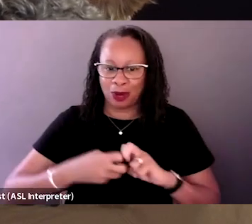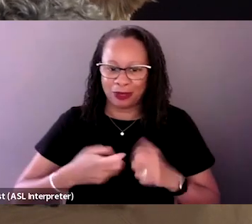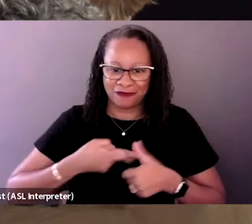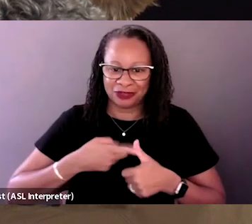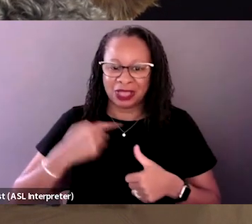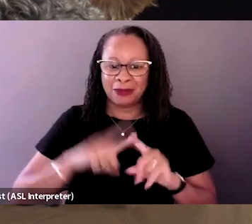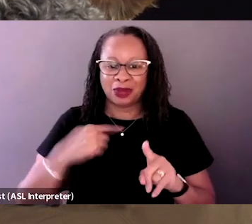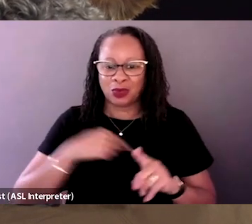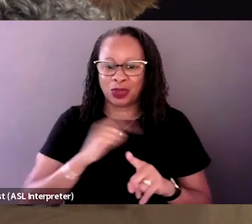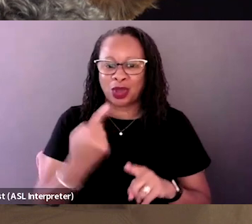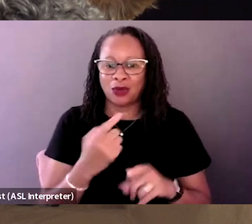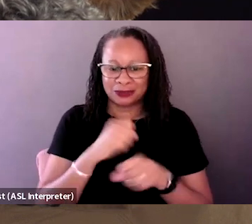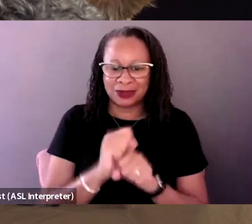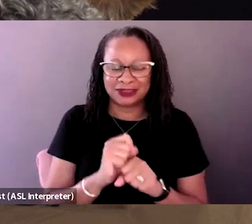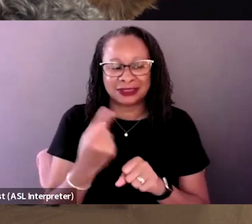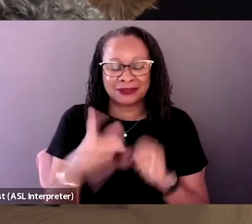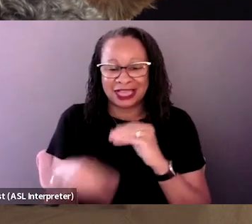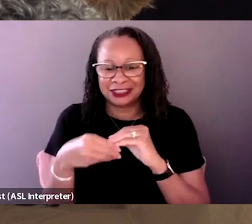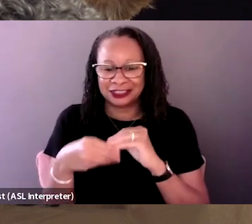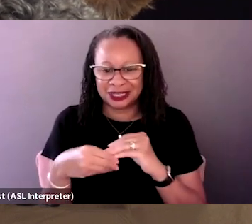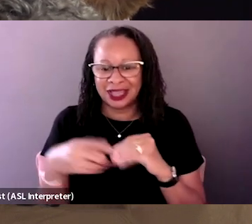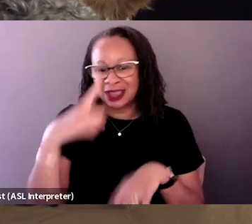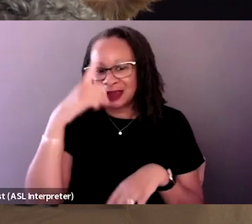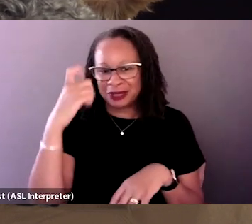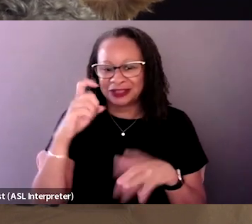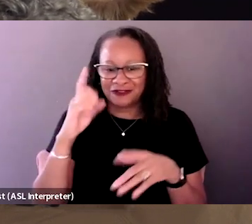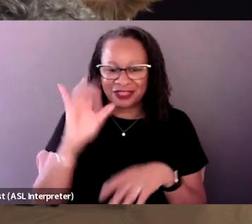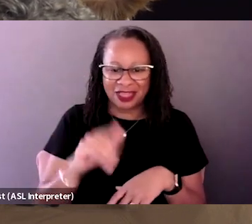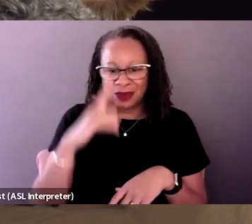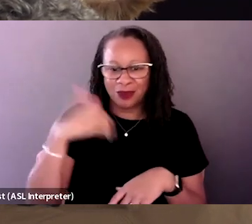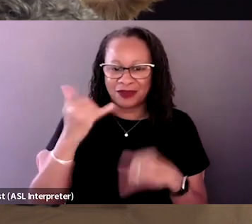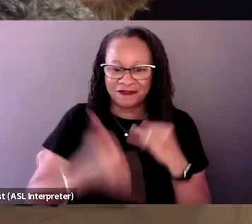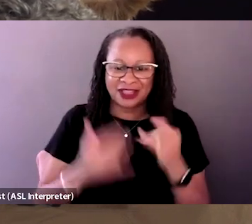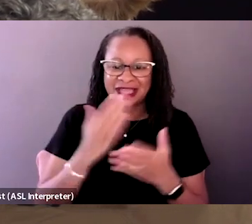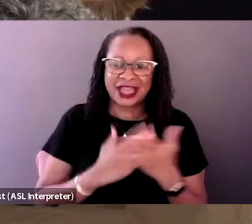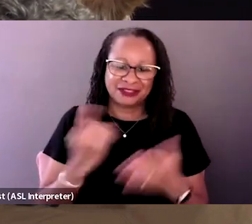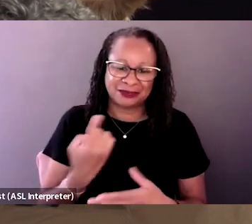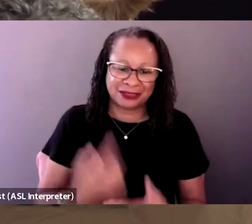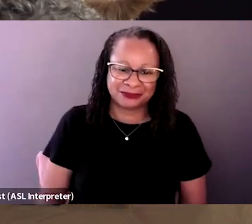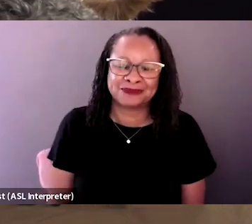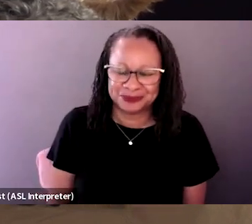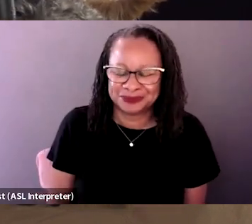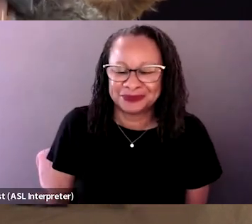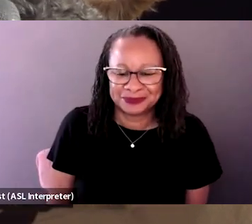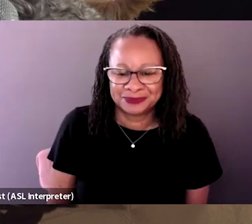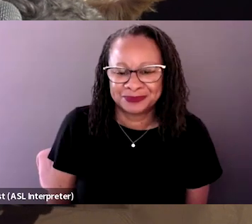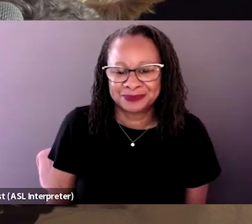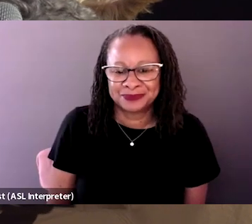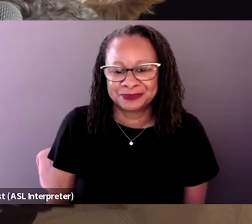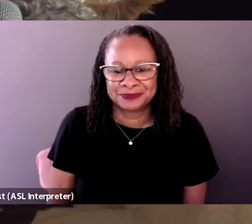issue, but we always make something extra, and because this, we finally have something.